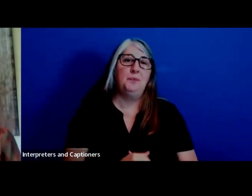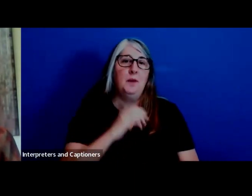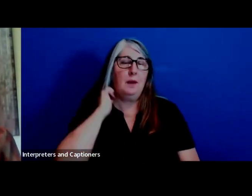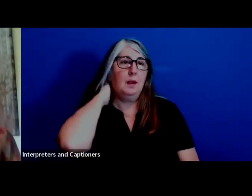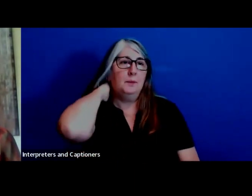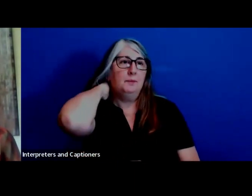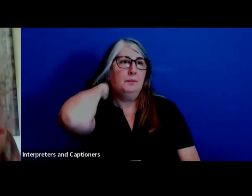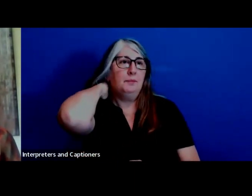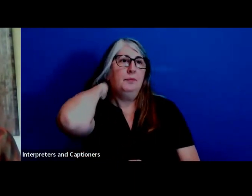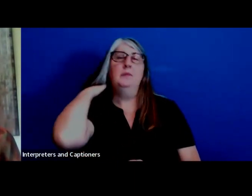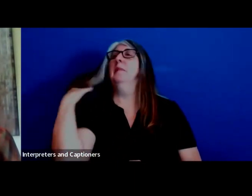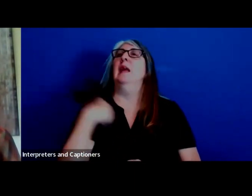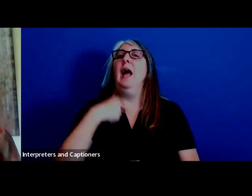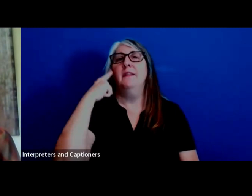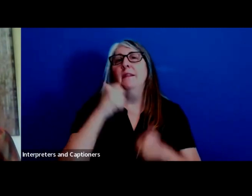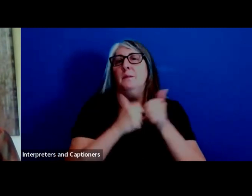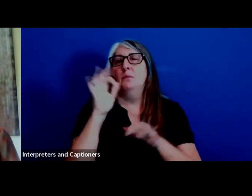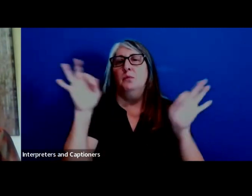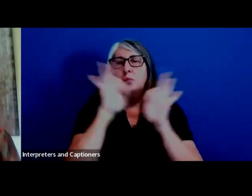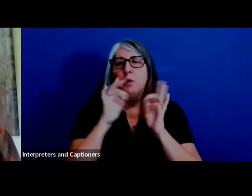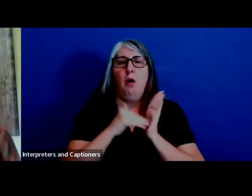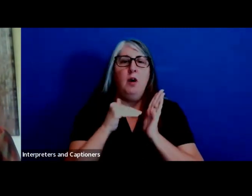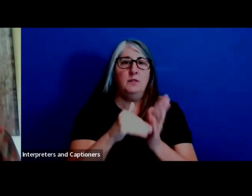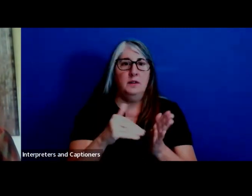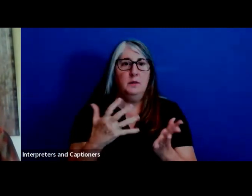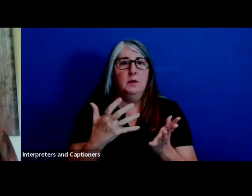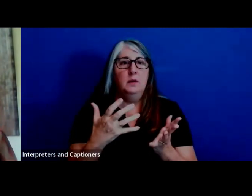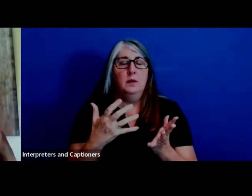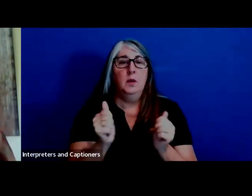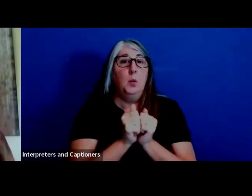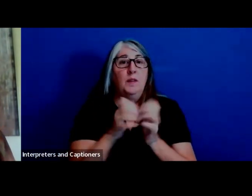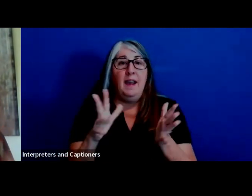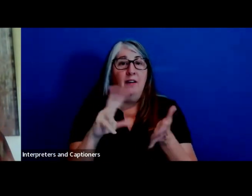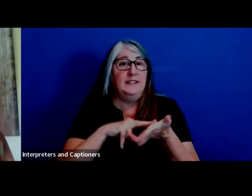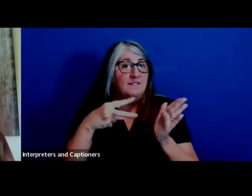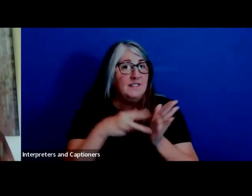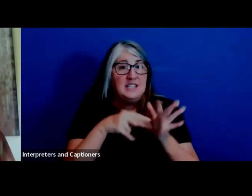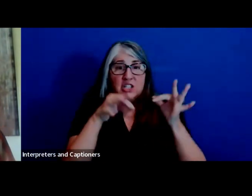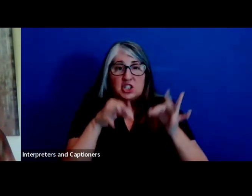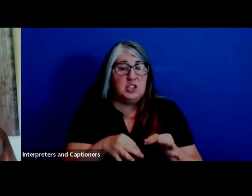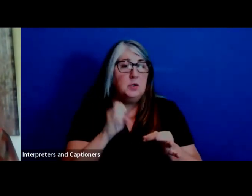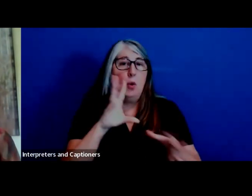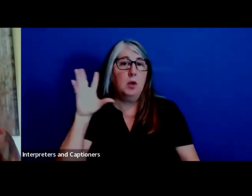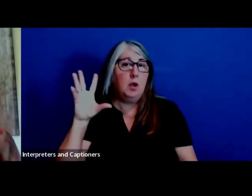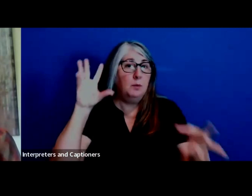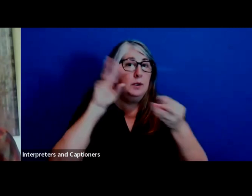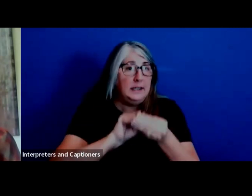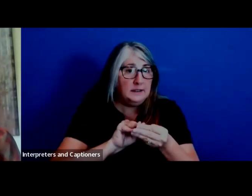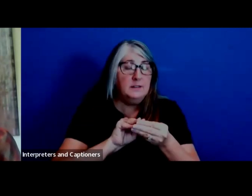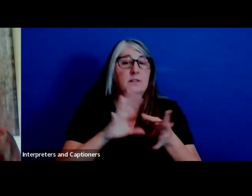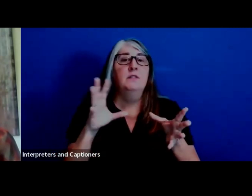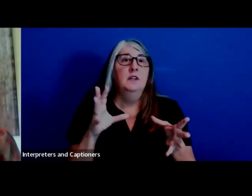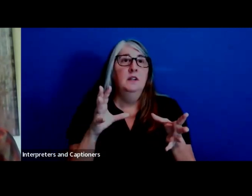I think that's the thing. A lot of times this lack of definition and a lack of a comprehensive philosophy around